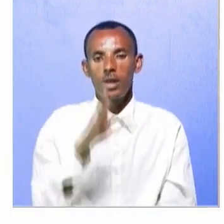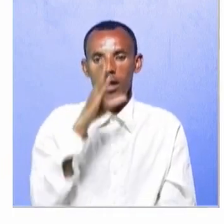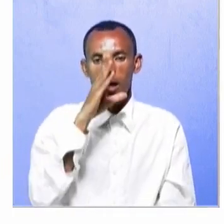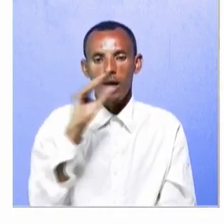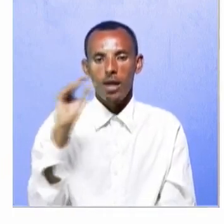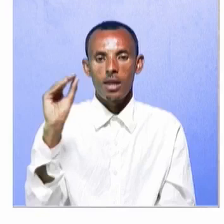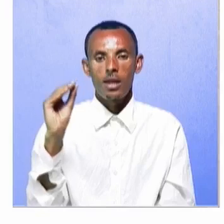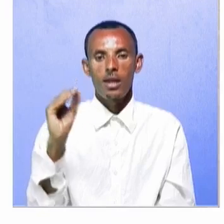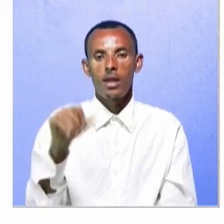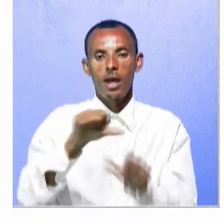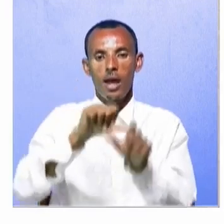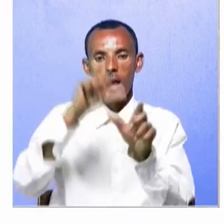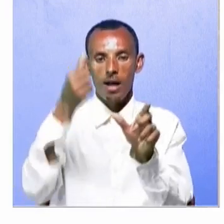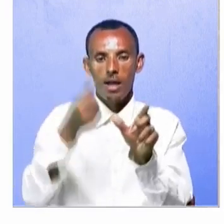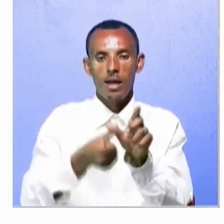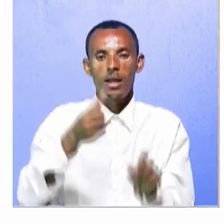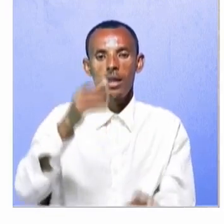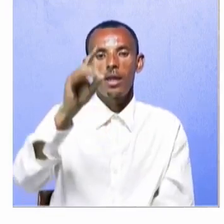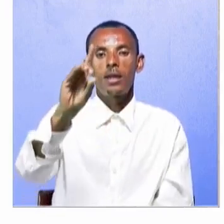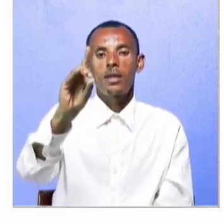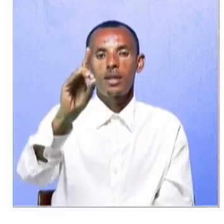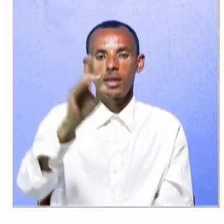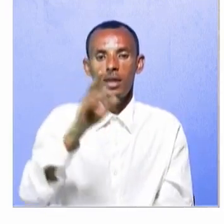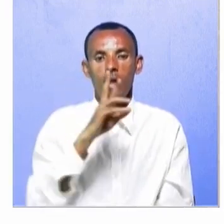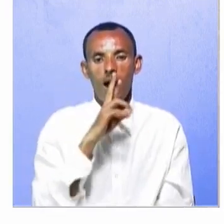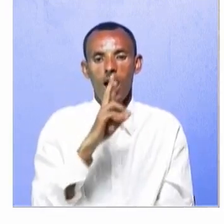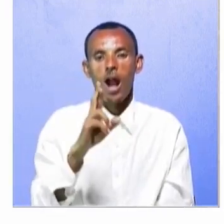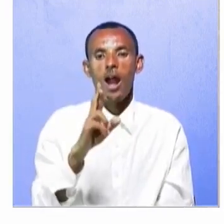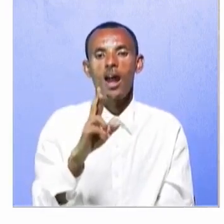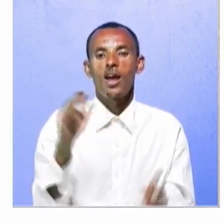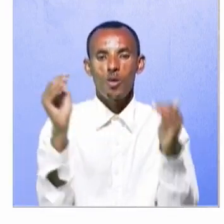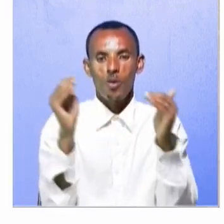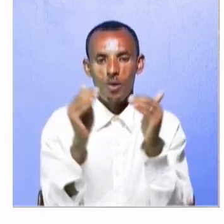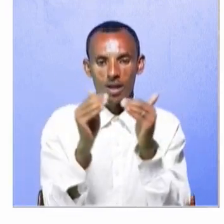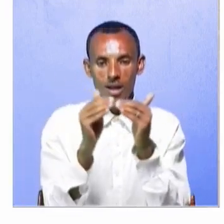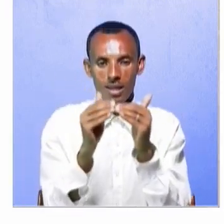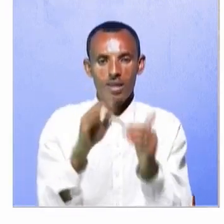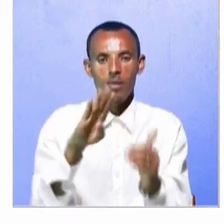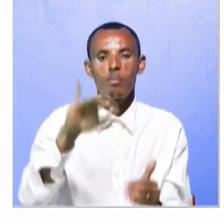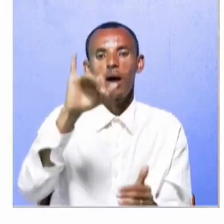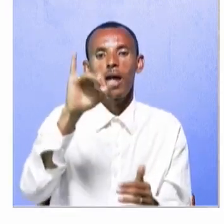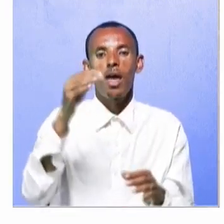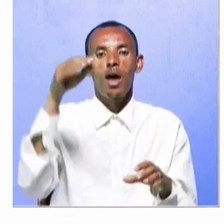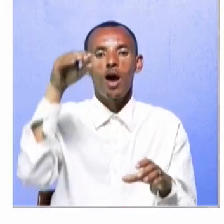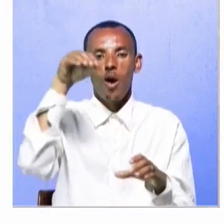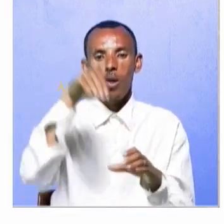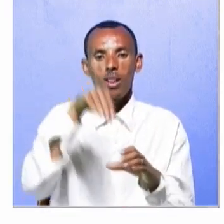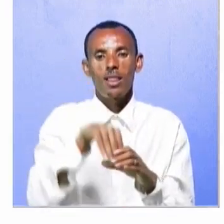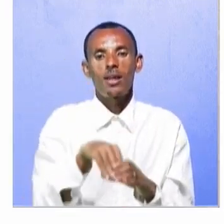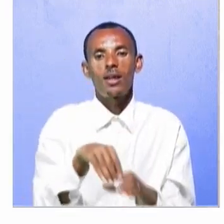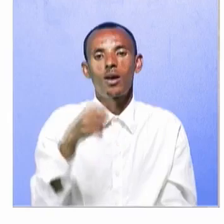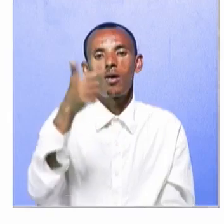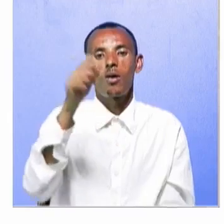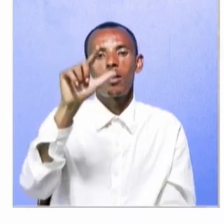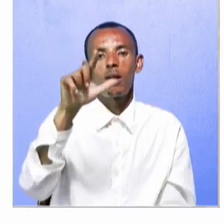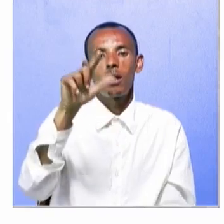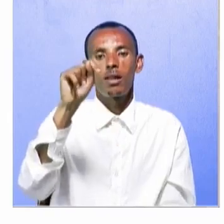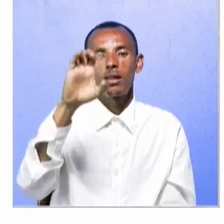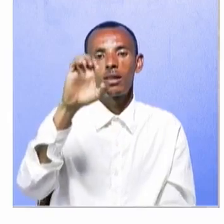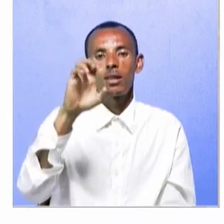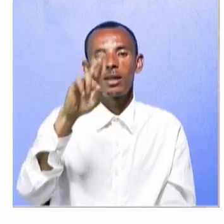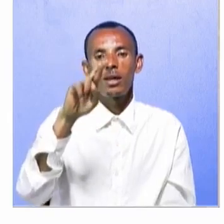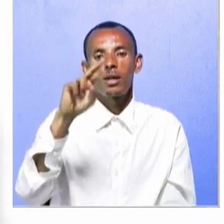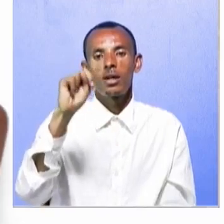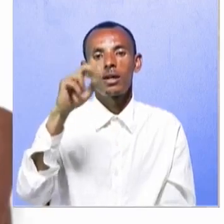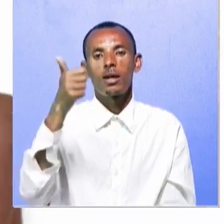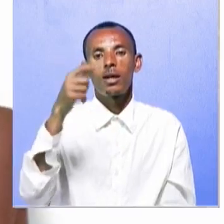and angle D are congruent by alternate interior angles, by